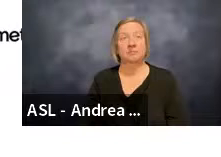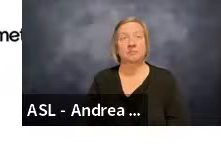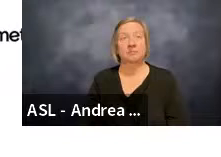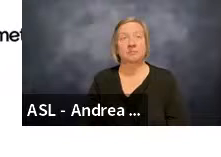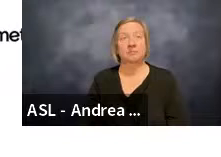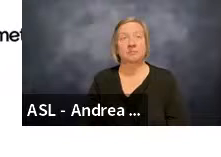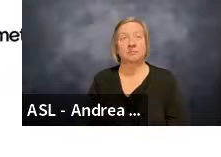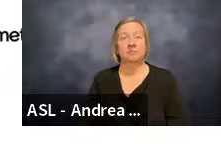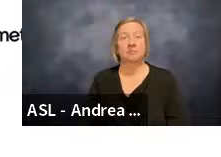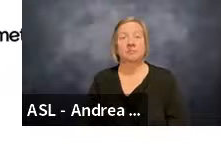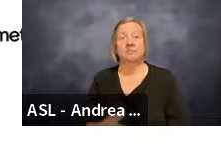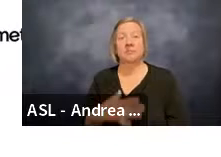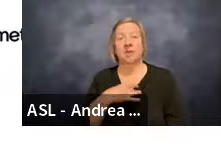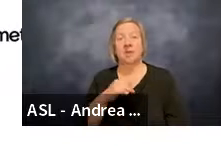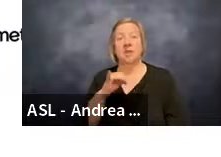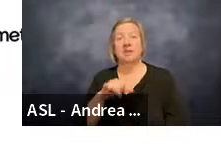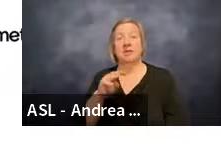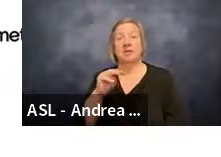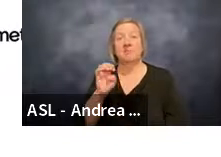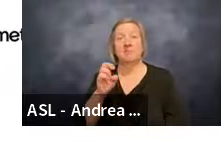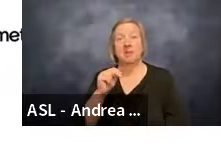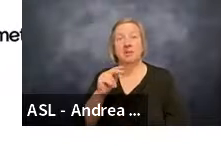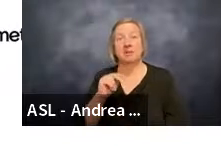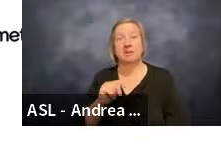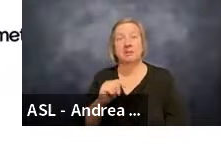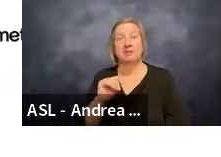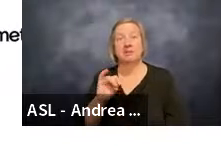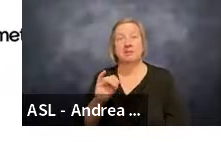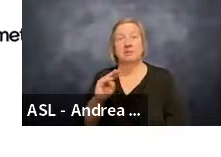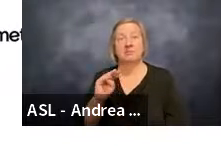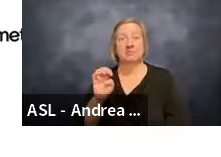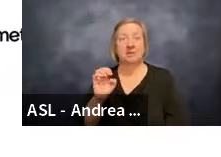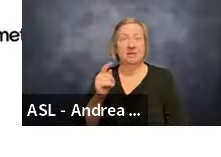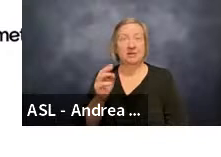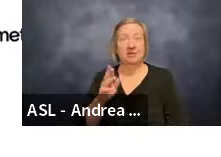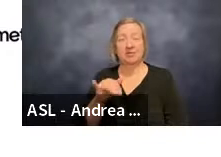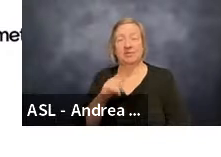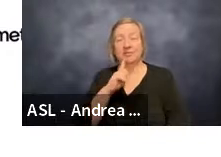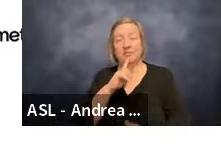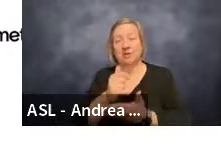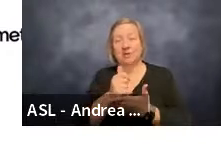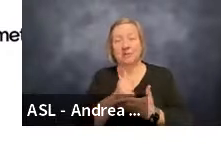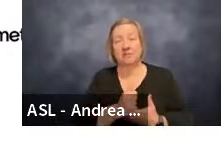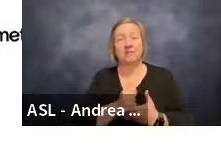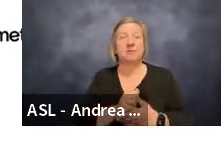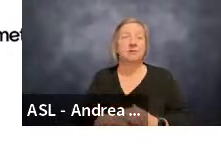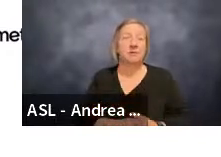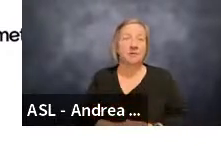I do like this Mentimeter. I think this is really helpful.